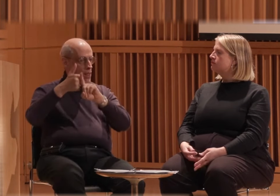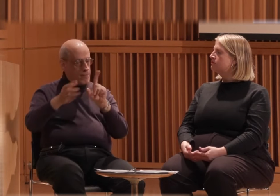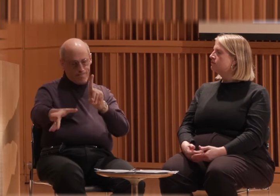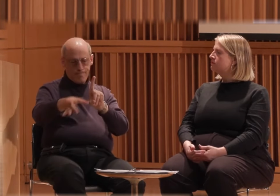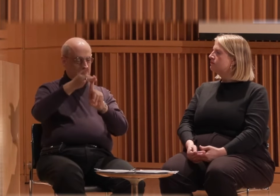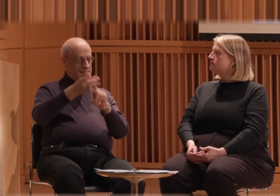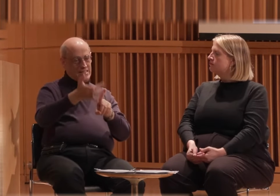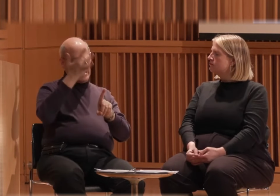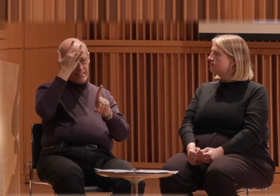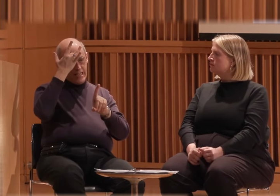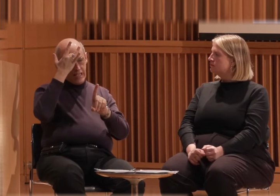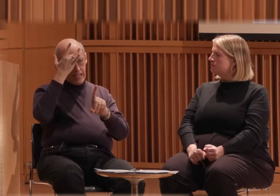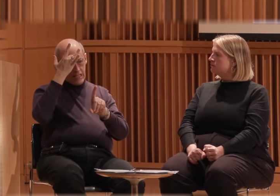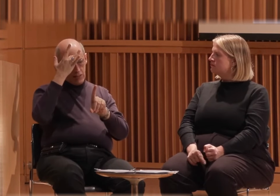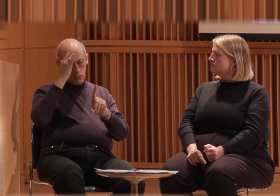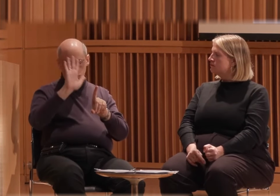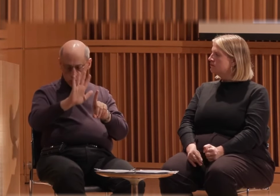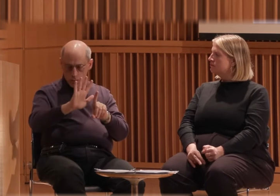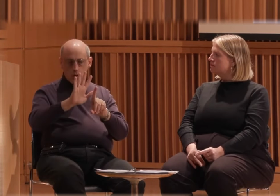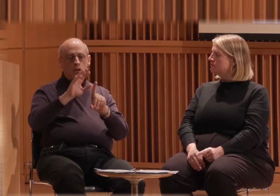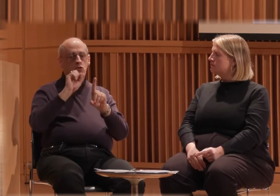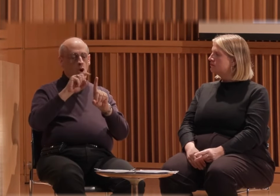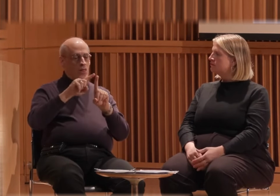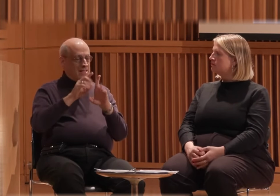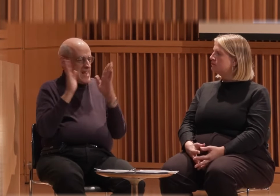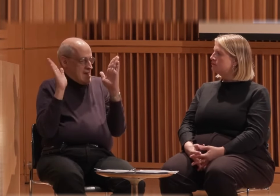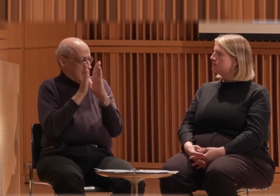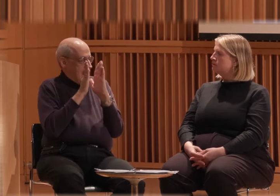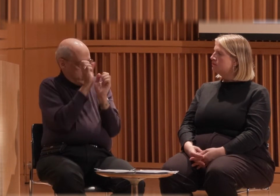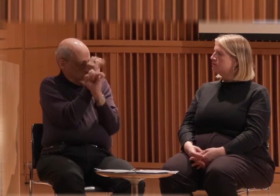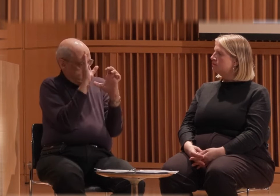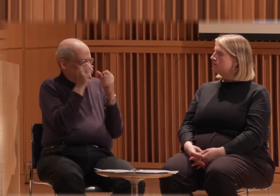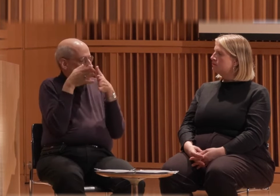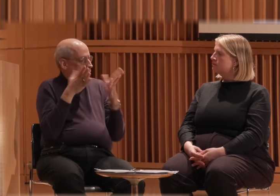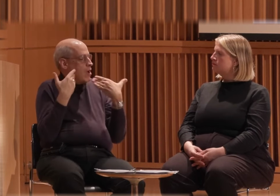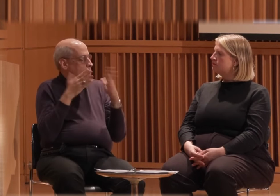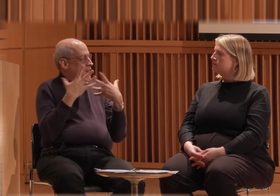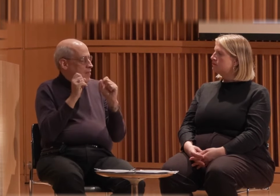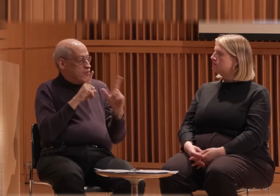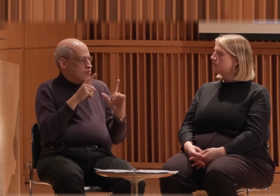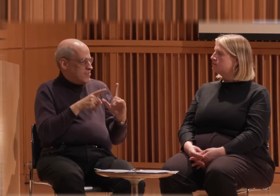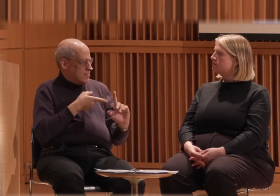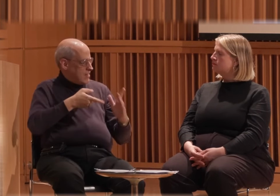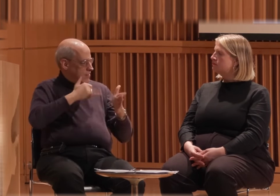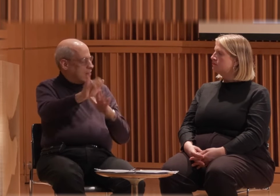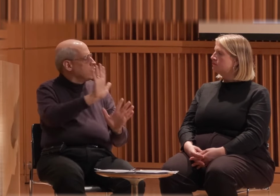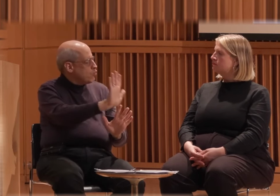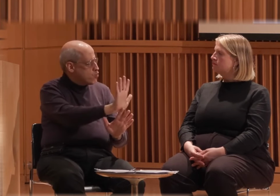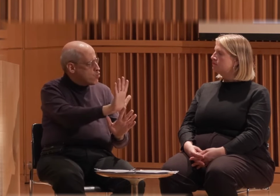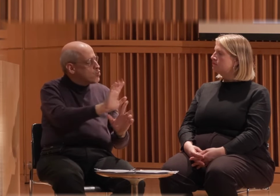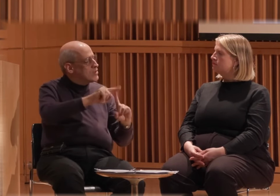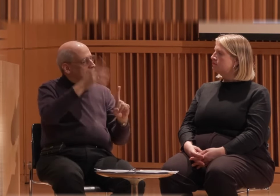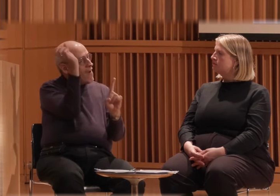getting sick in the first place. So there's kind of a narrow conception of public health. And I don't use that in a pejorative way. I just mean a